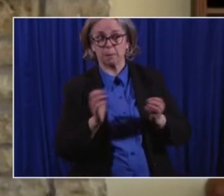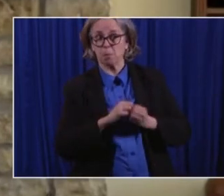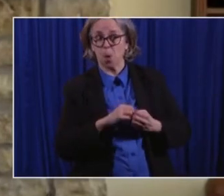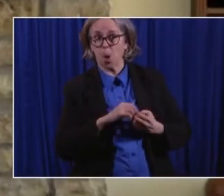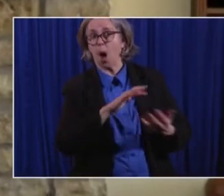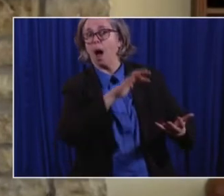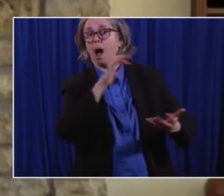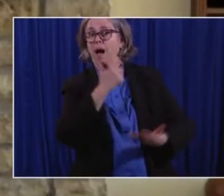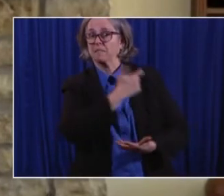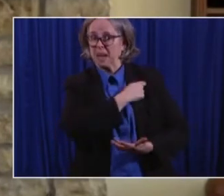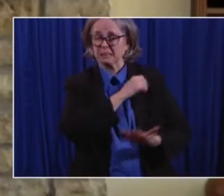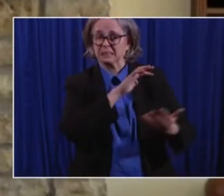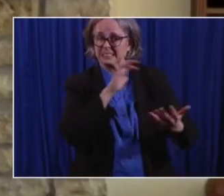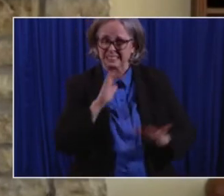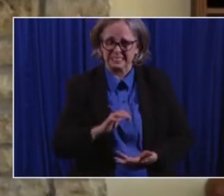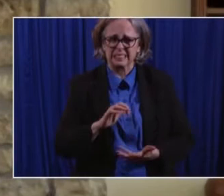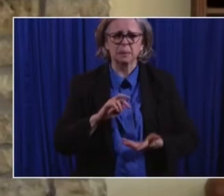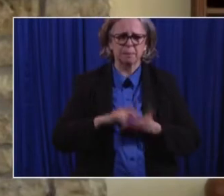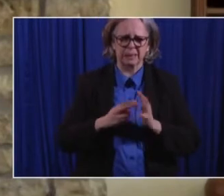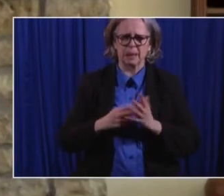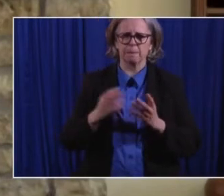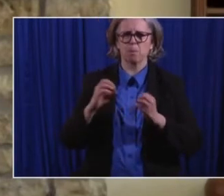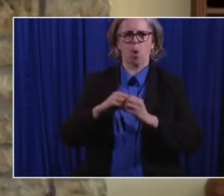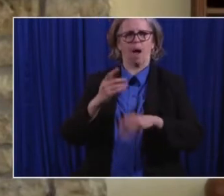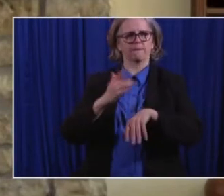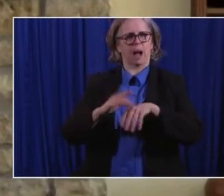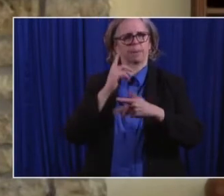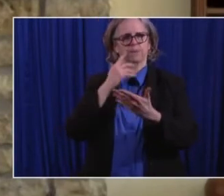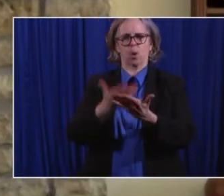be more opportunity next week.